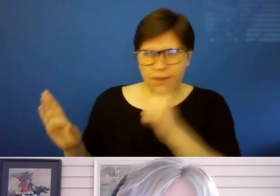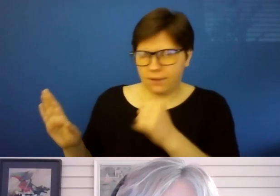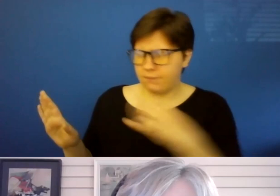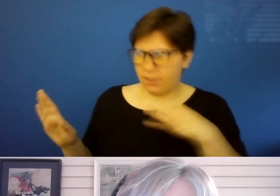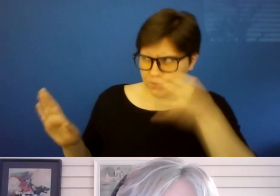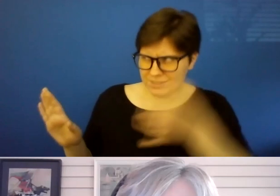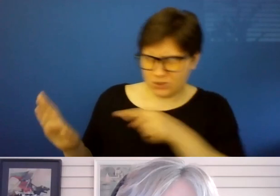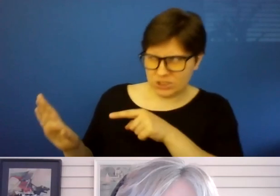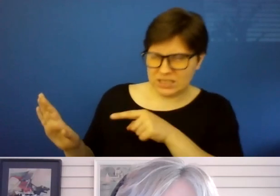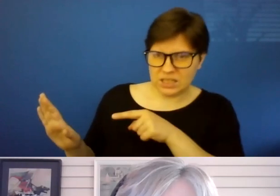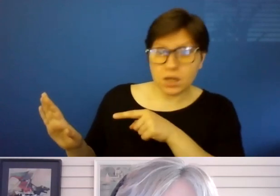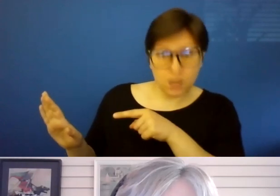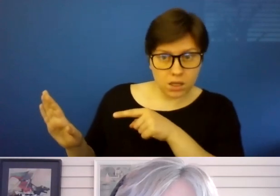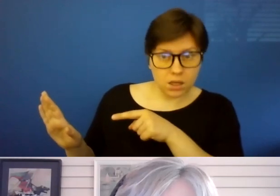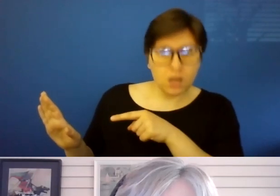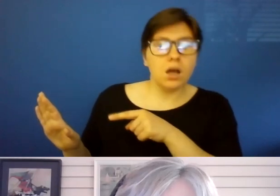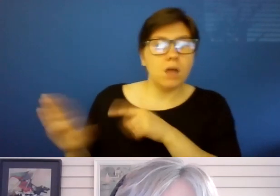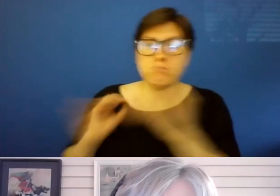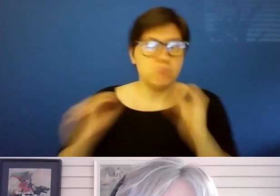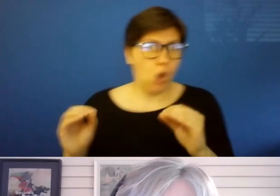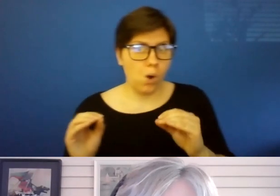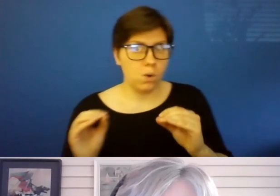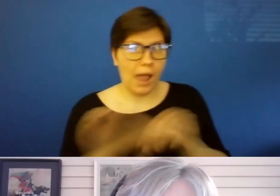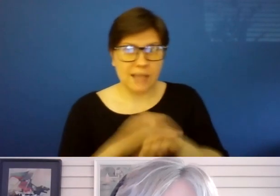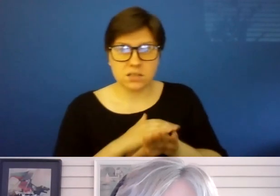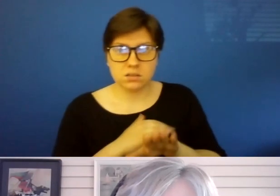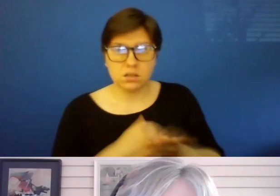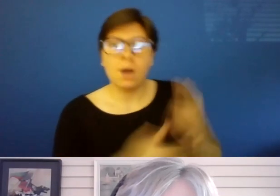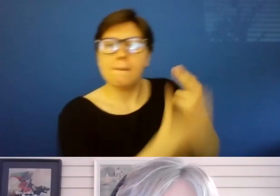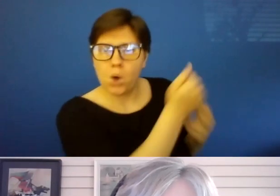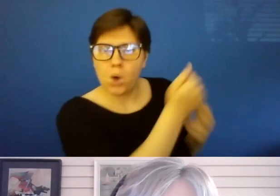decision, you don't get access. So you need them both to sign off.